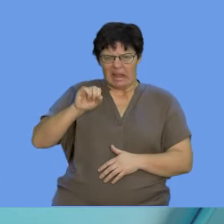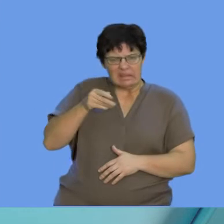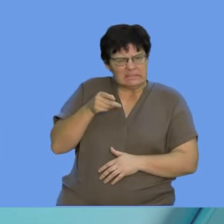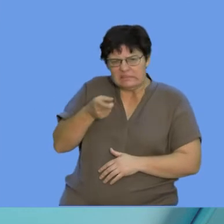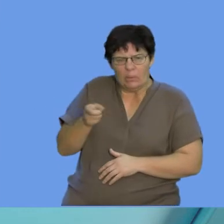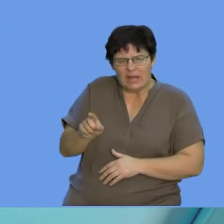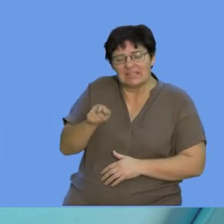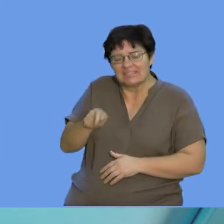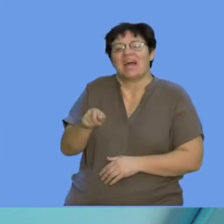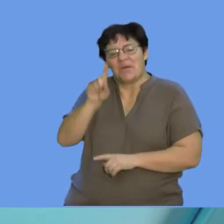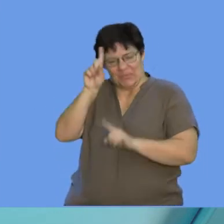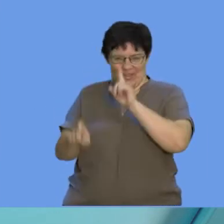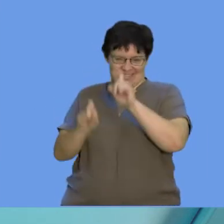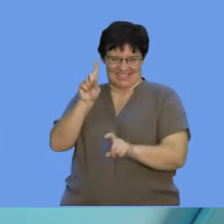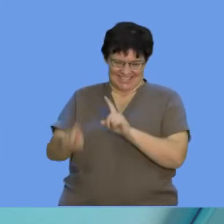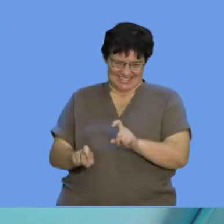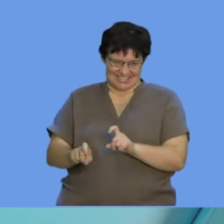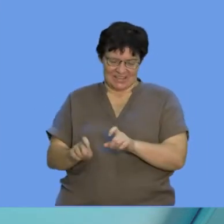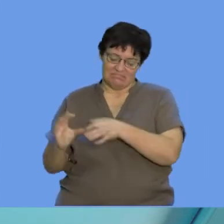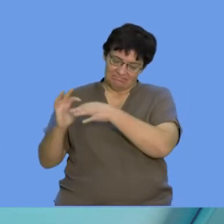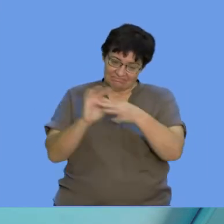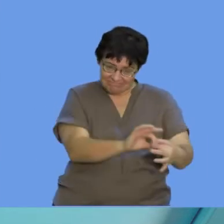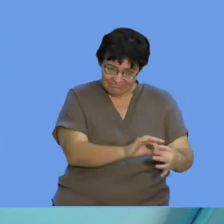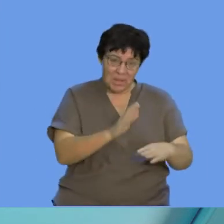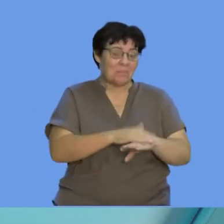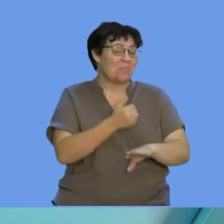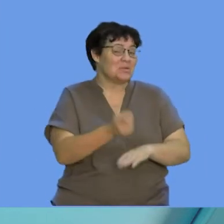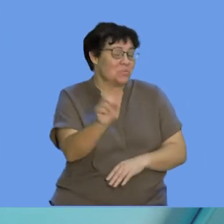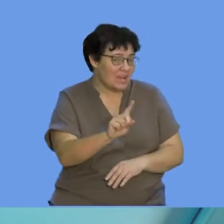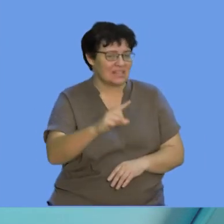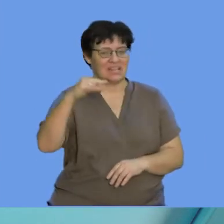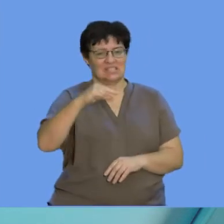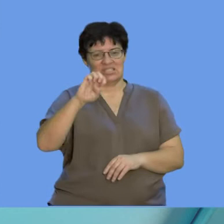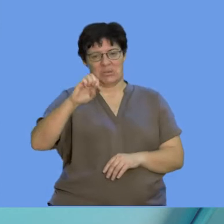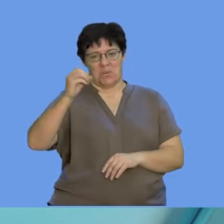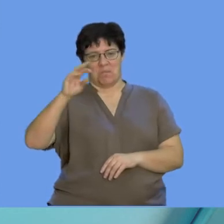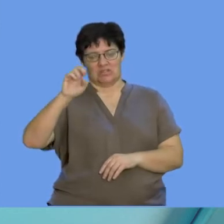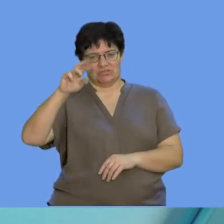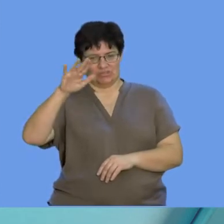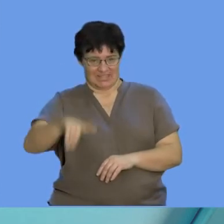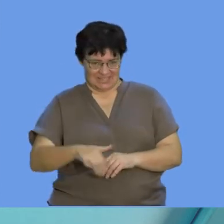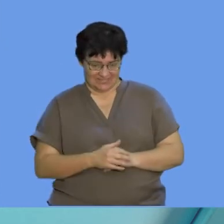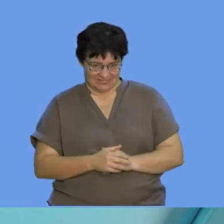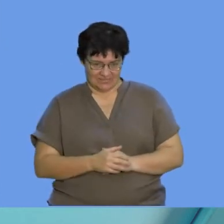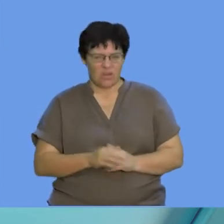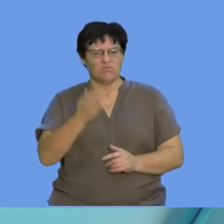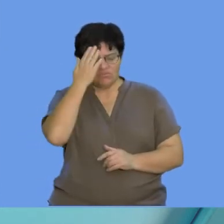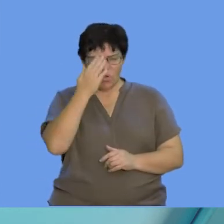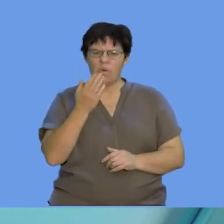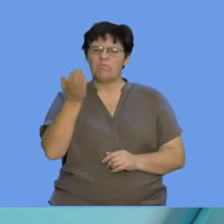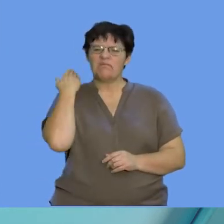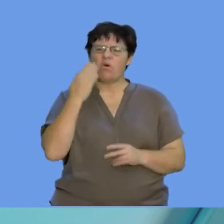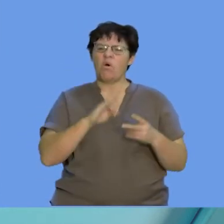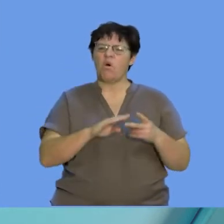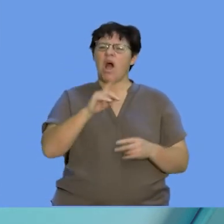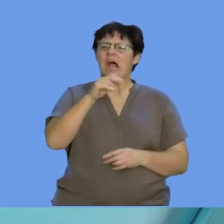are questions that are geometry based, right? So you know when I give you algebra and I give you